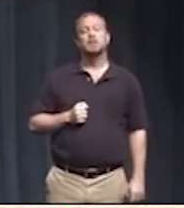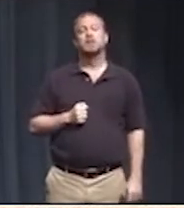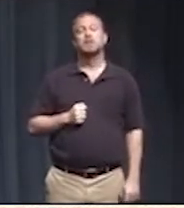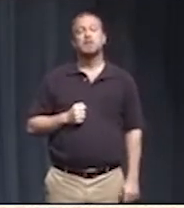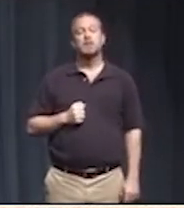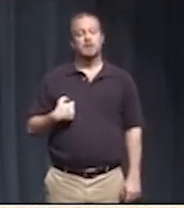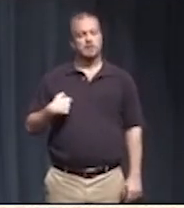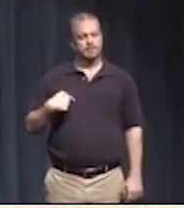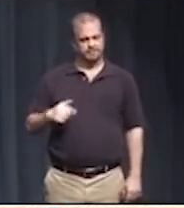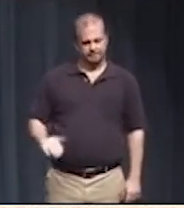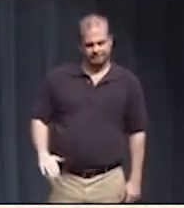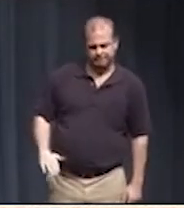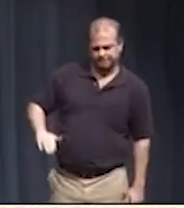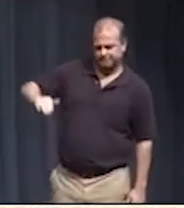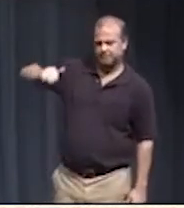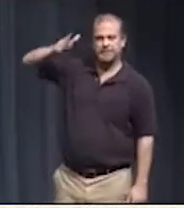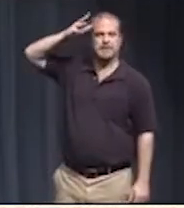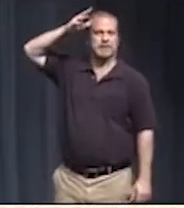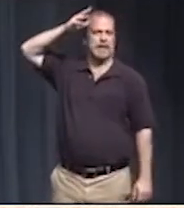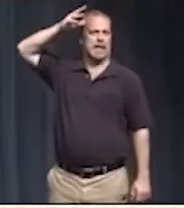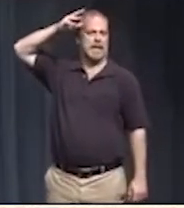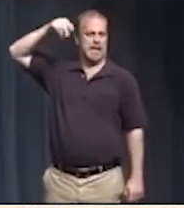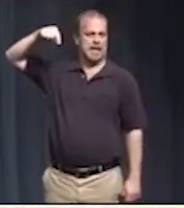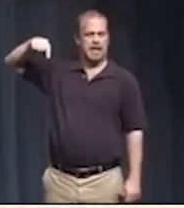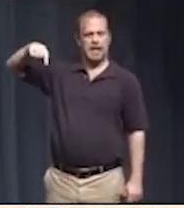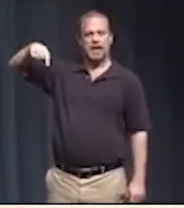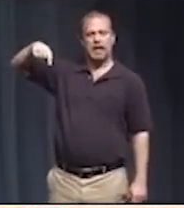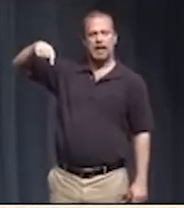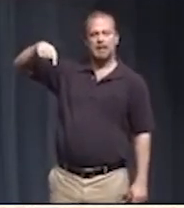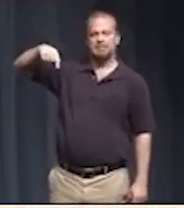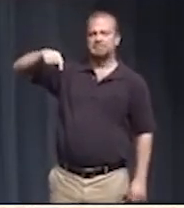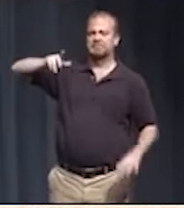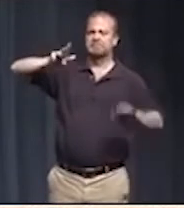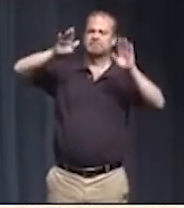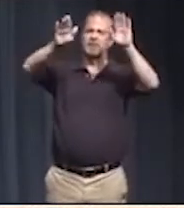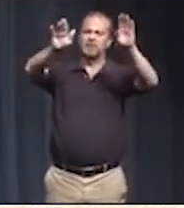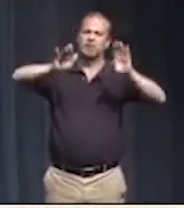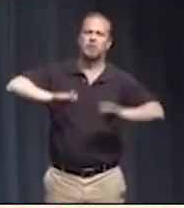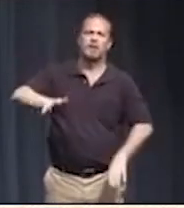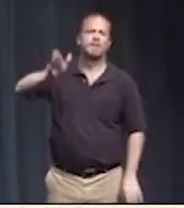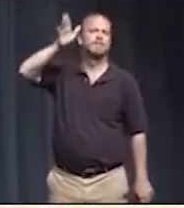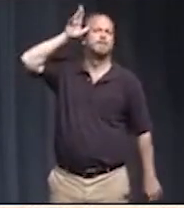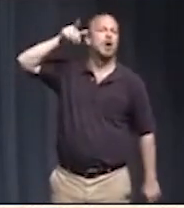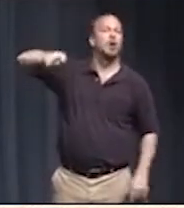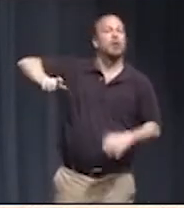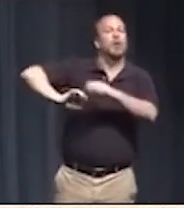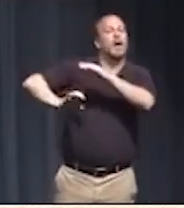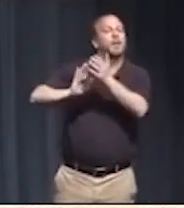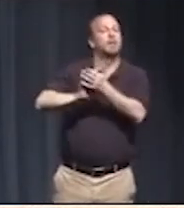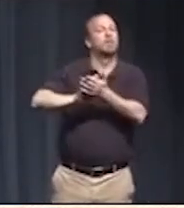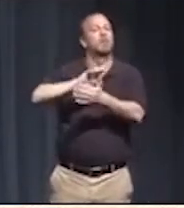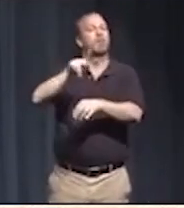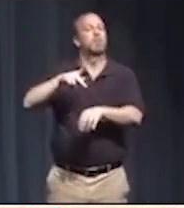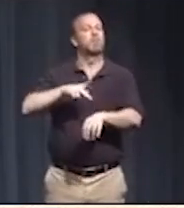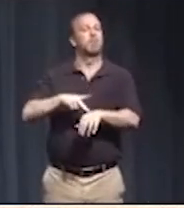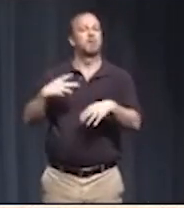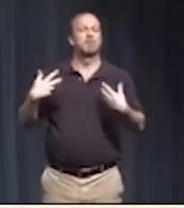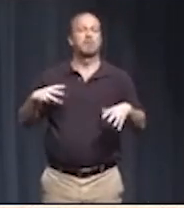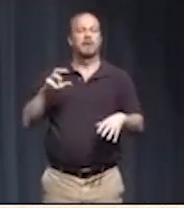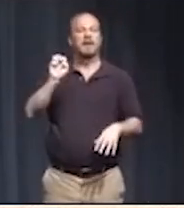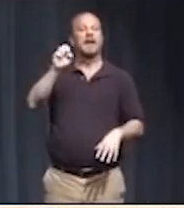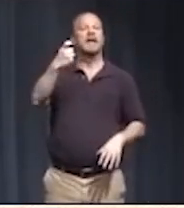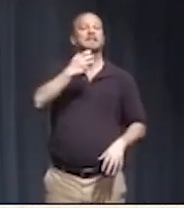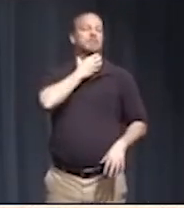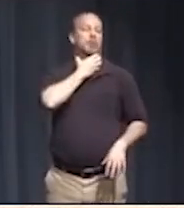I was brought up, my dad was a great father. He was an elementary school principal who was an ex-Marine.